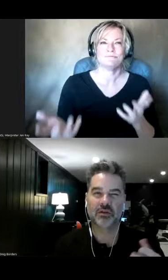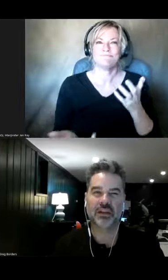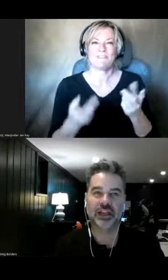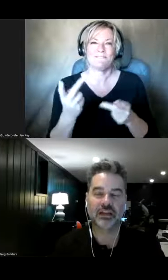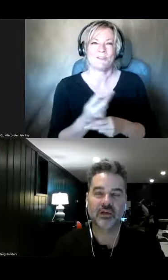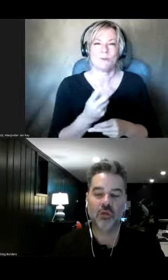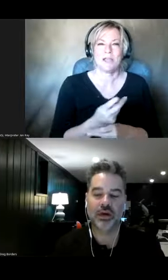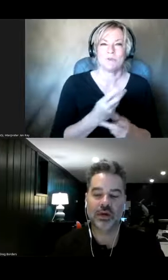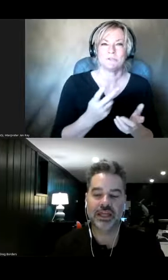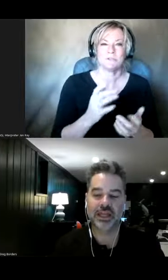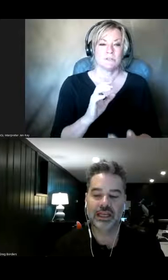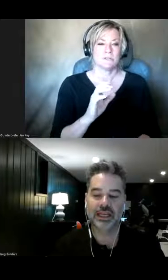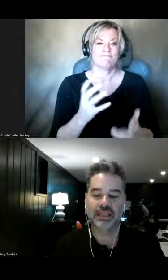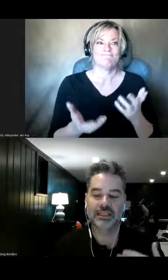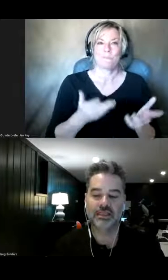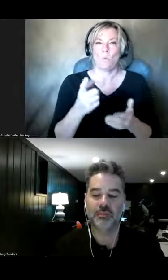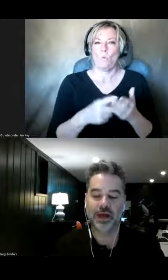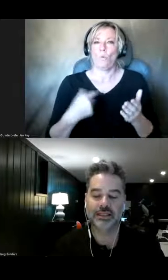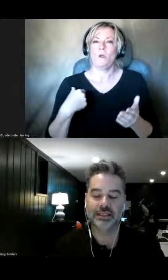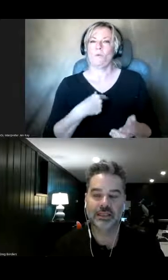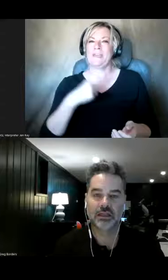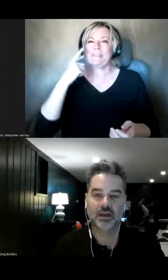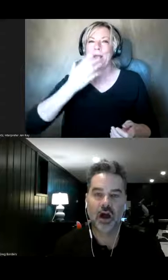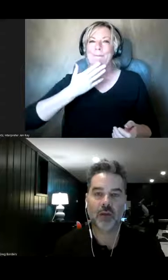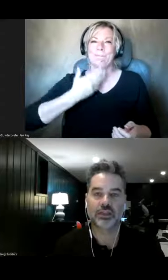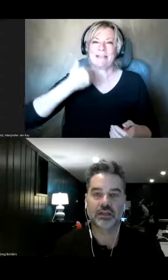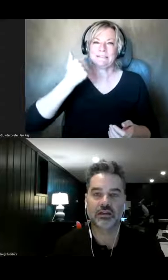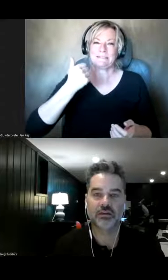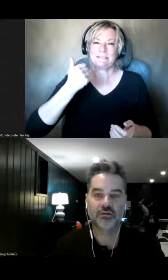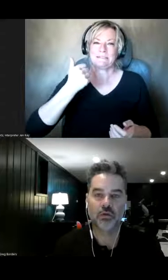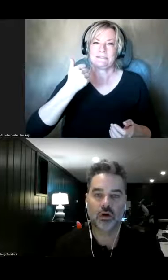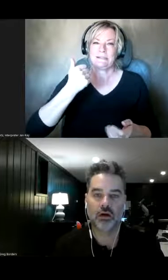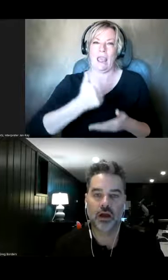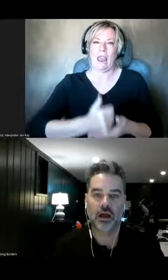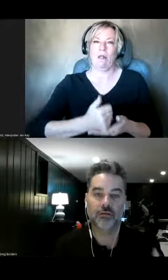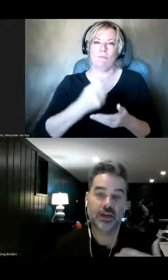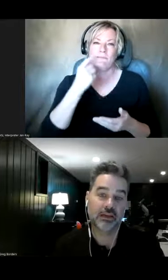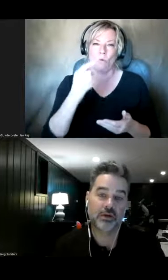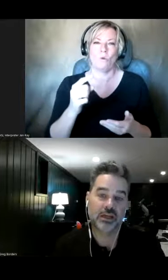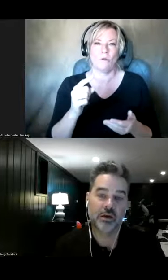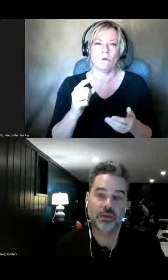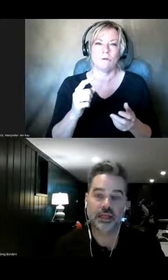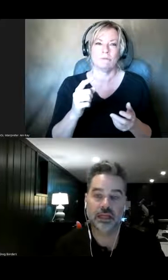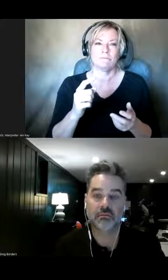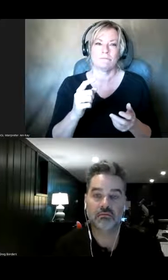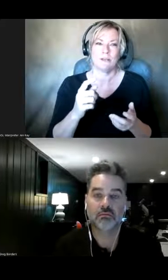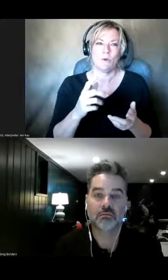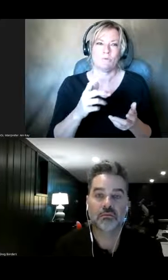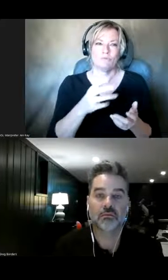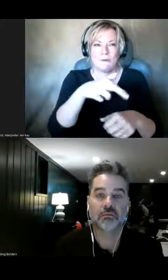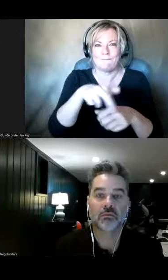is, clinically, what do we think is the best option for getting the person help that they